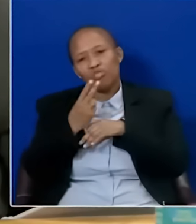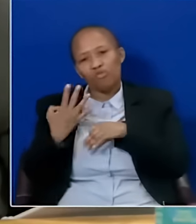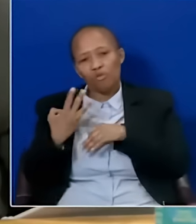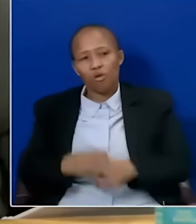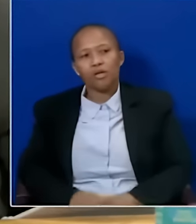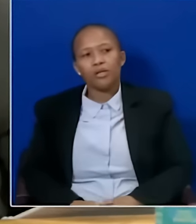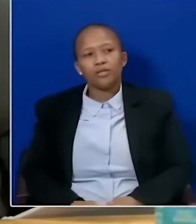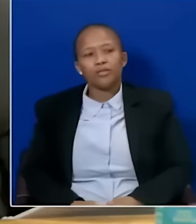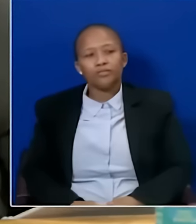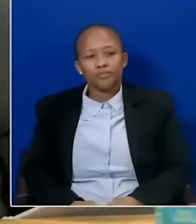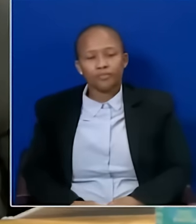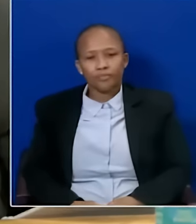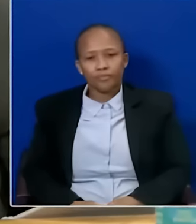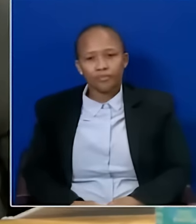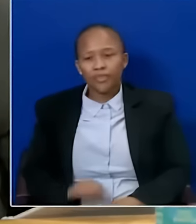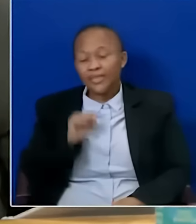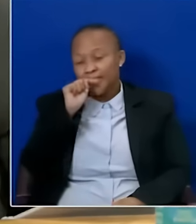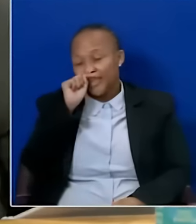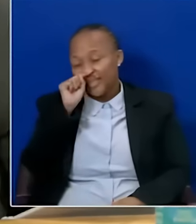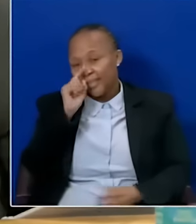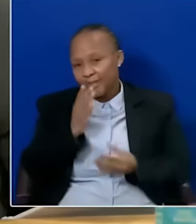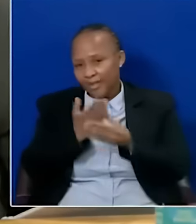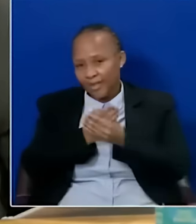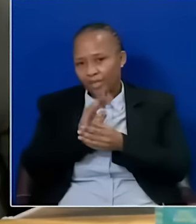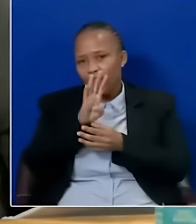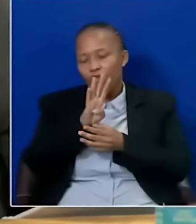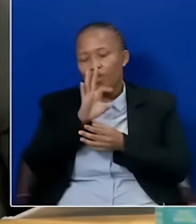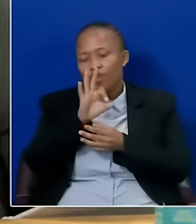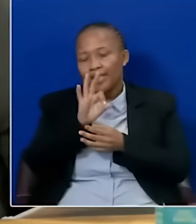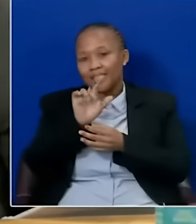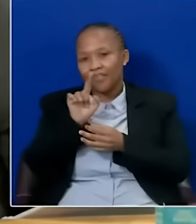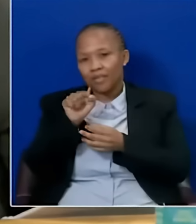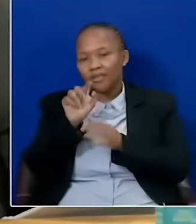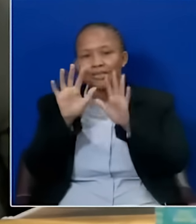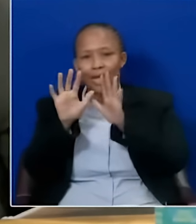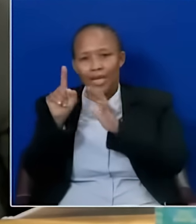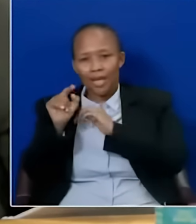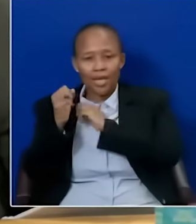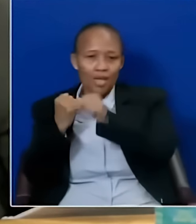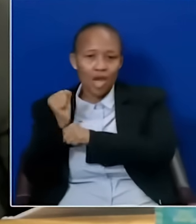Santon case 437 of 10 of 2020.